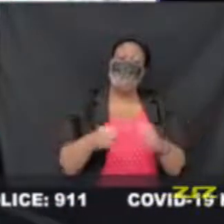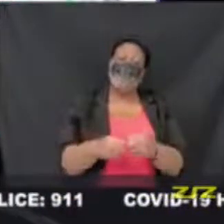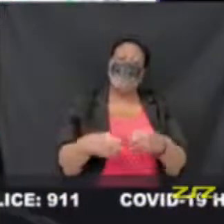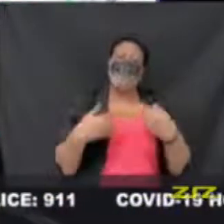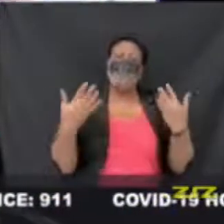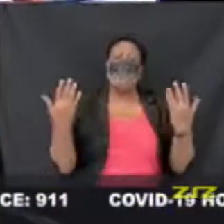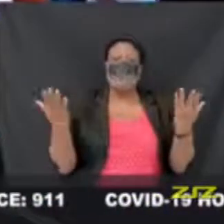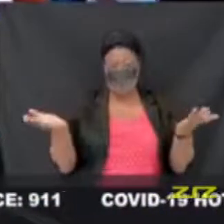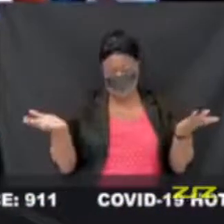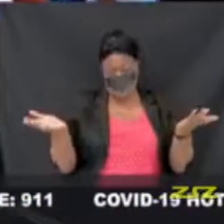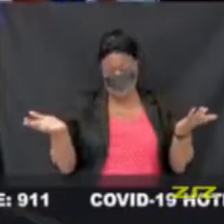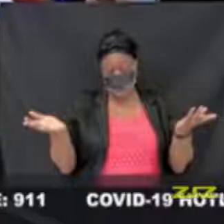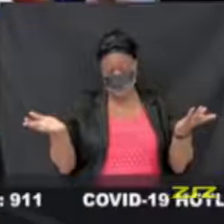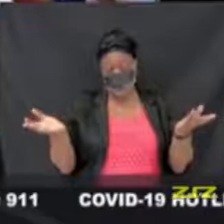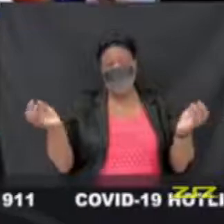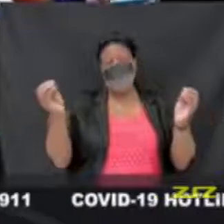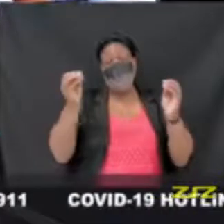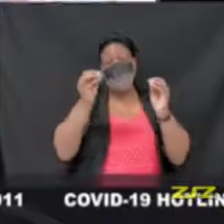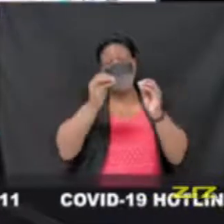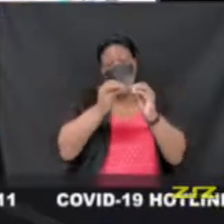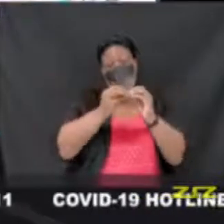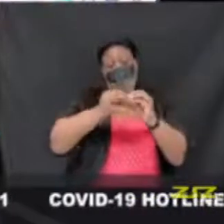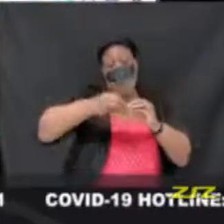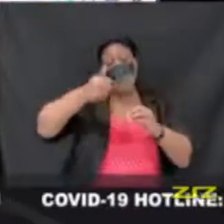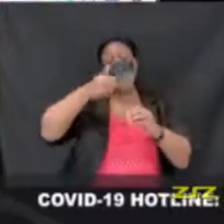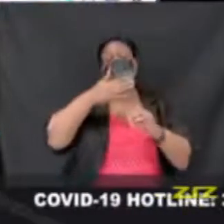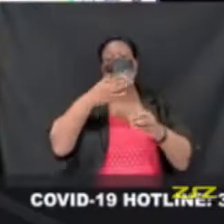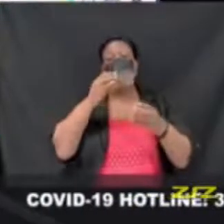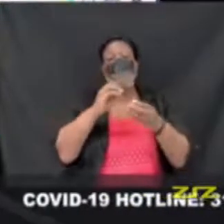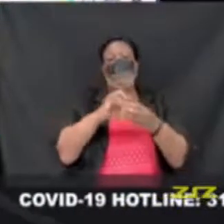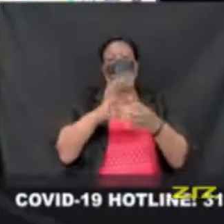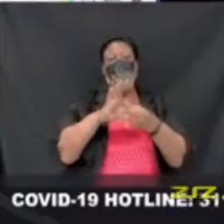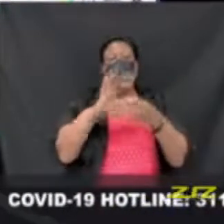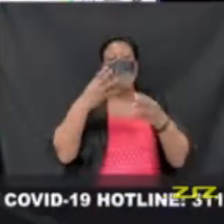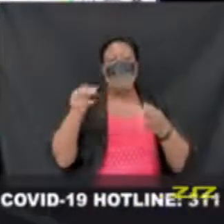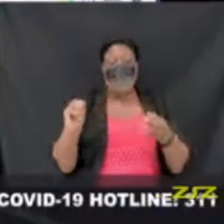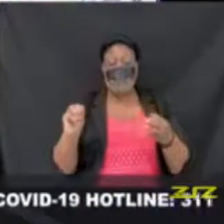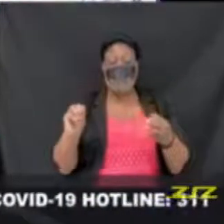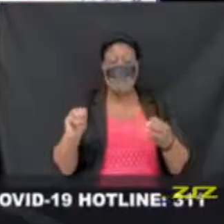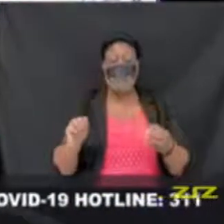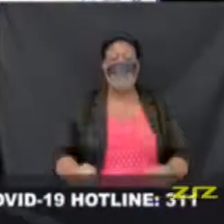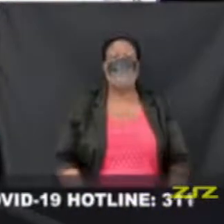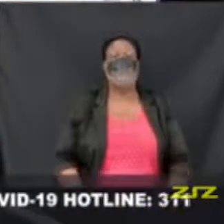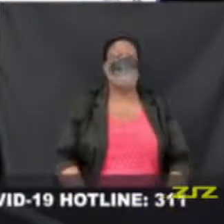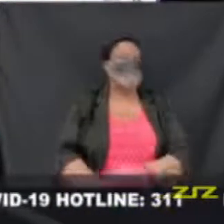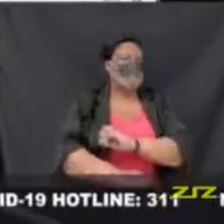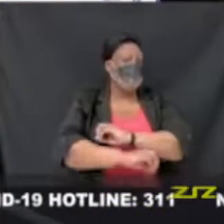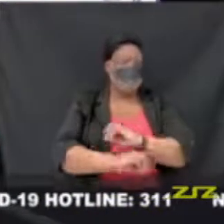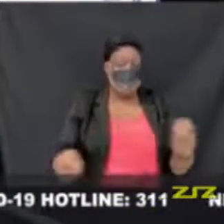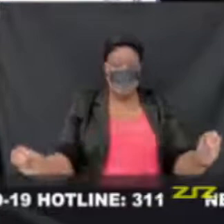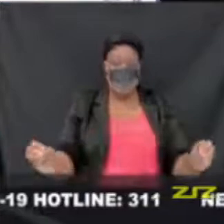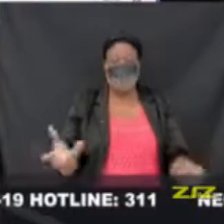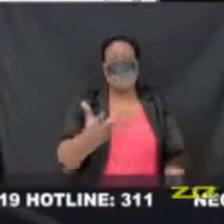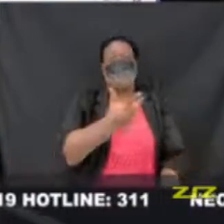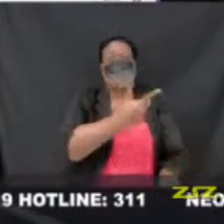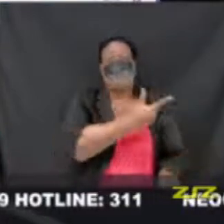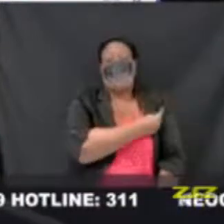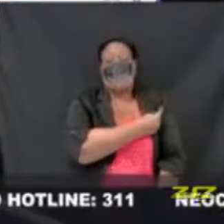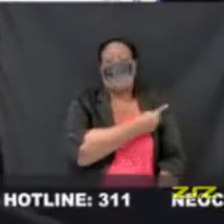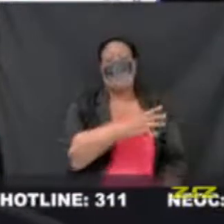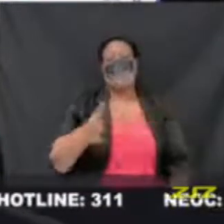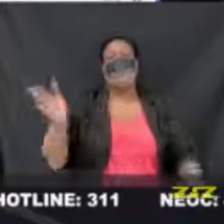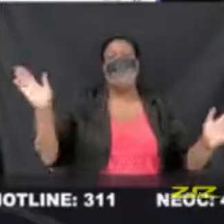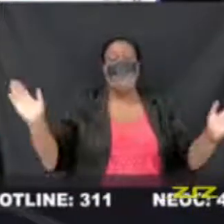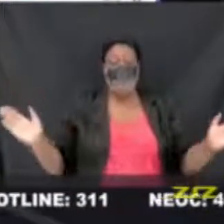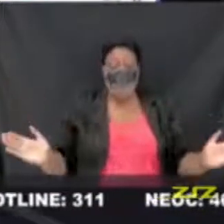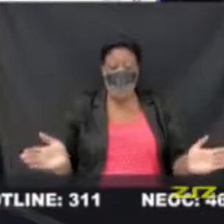unwarranted. If many of those persons had gone forward and gotten vaccinated, they might have been here with us today. And so I want to urge everyone,